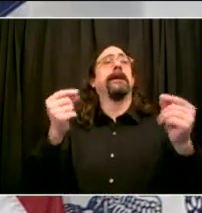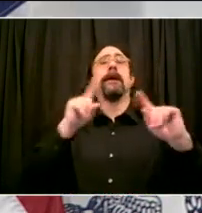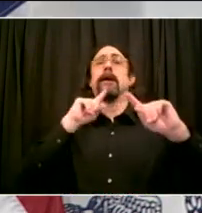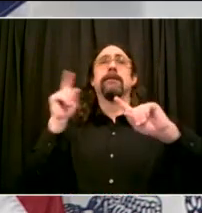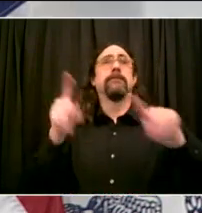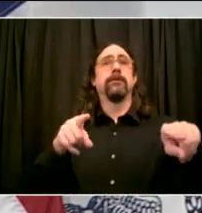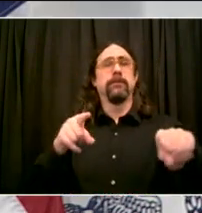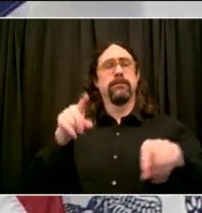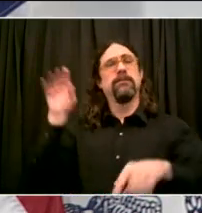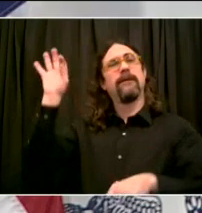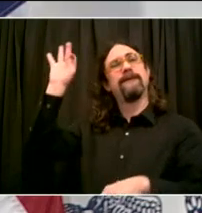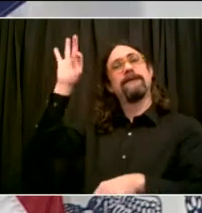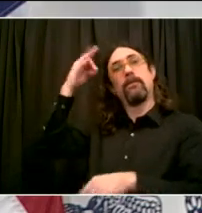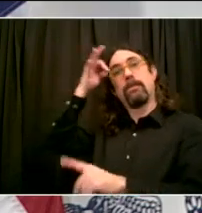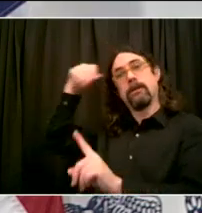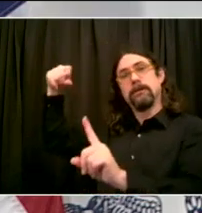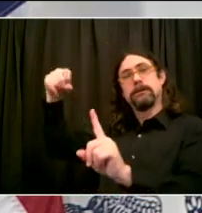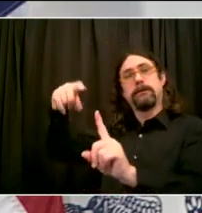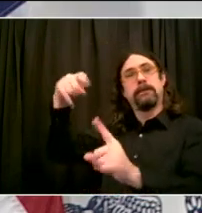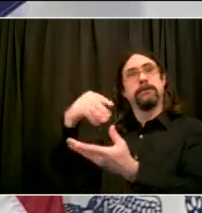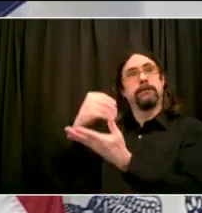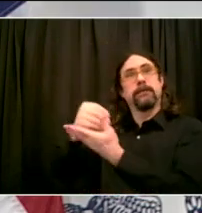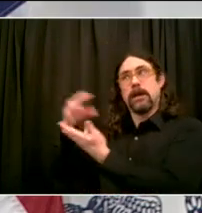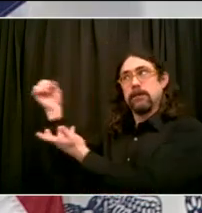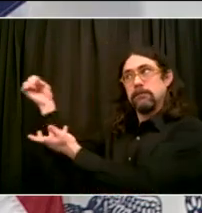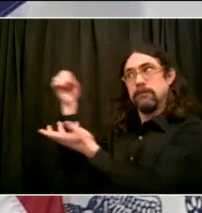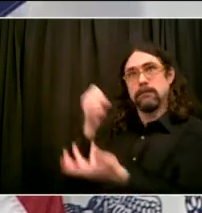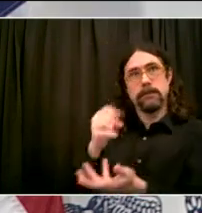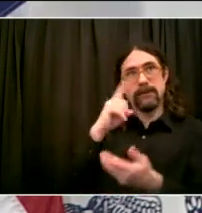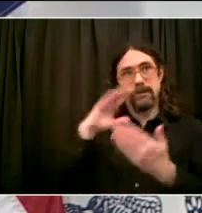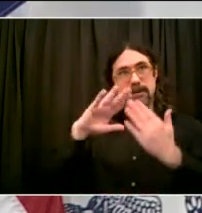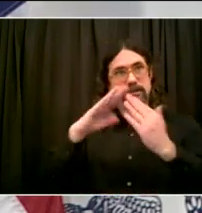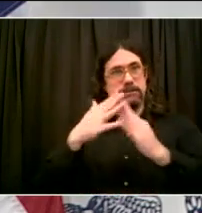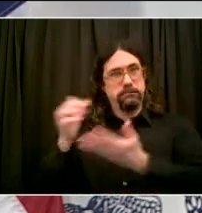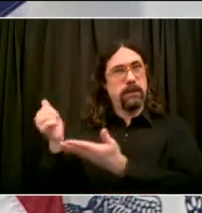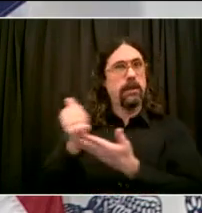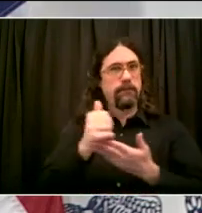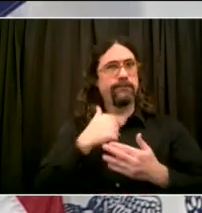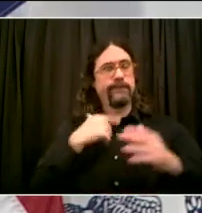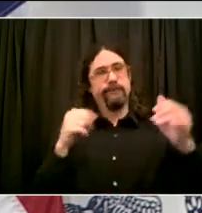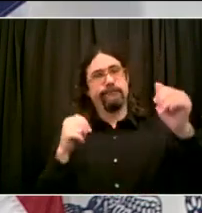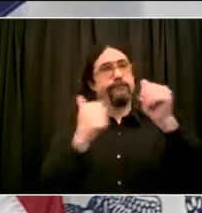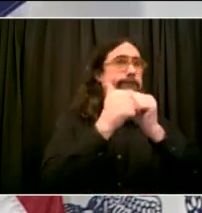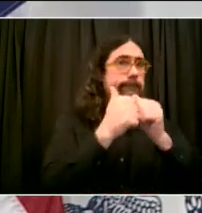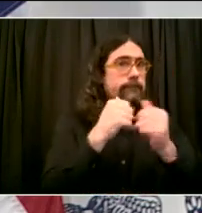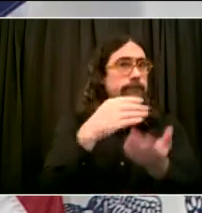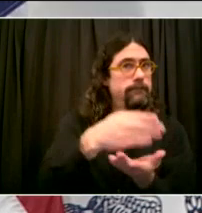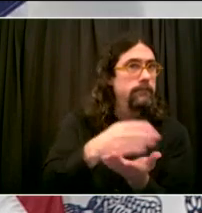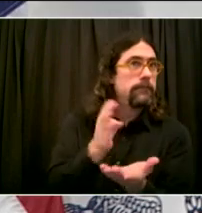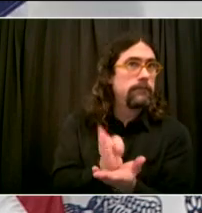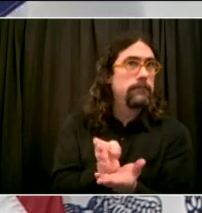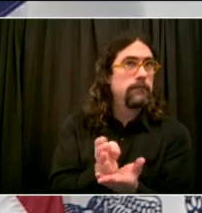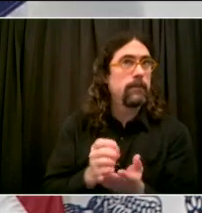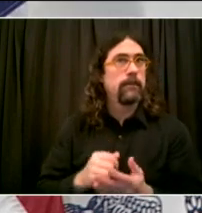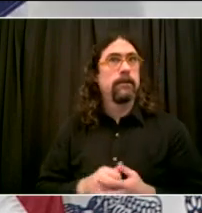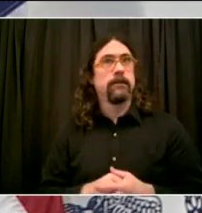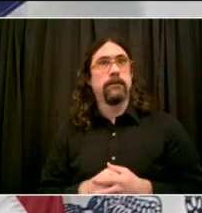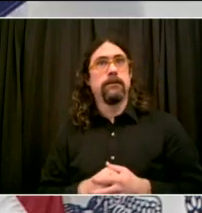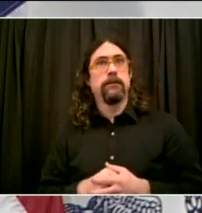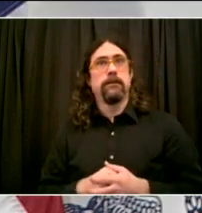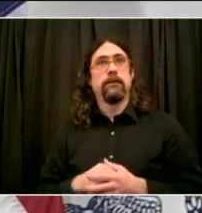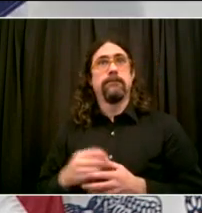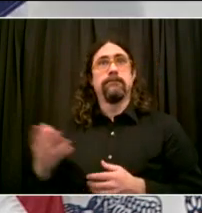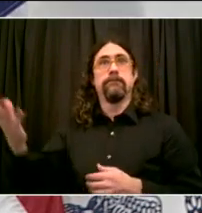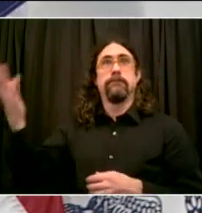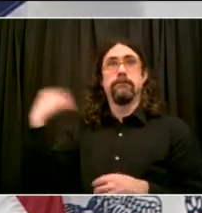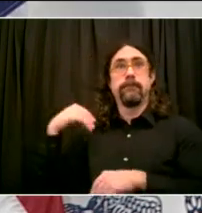The stimulus that was put together then was insufficient. The recovery took a whole long time. People suffered. We got one shot to do it right. And